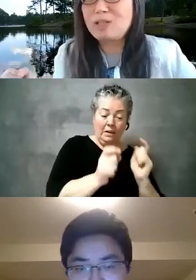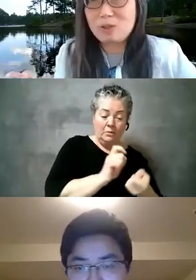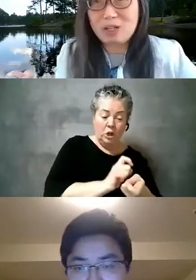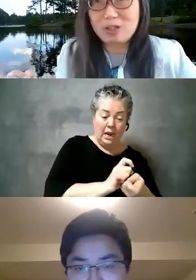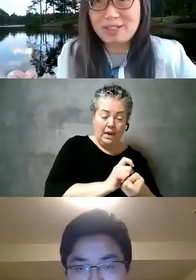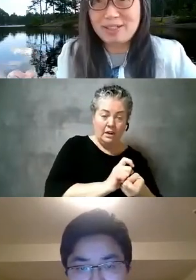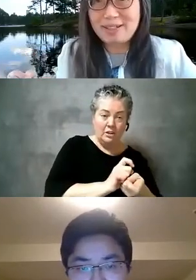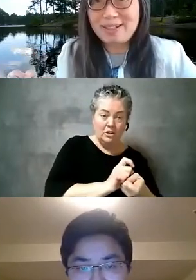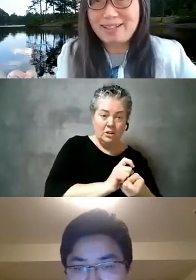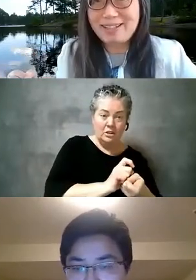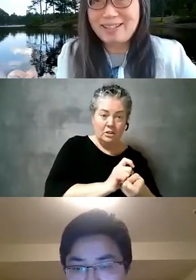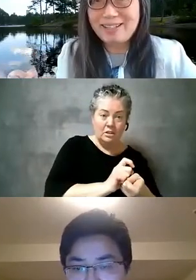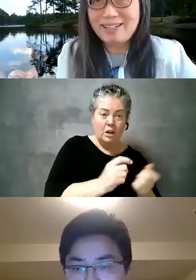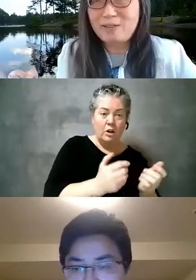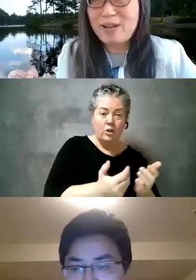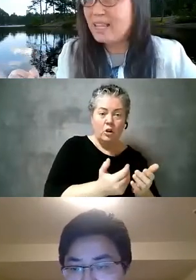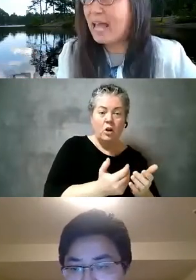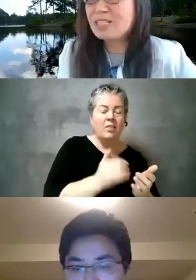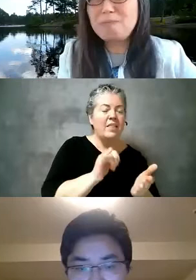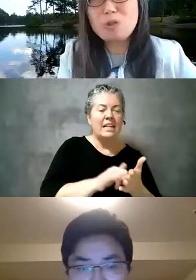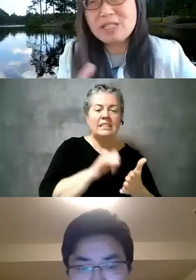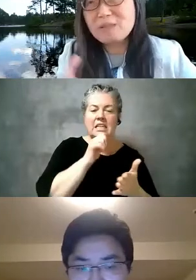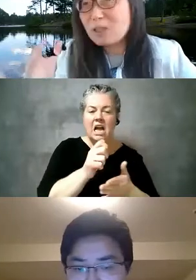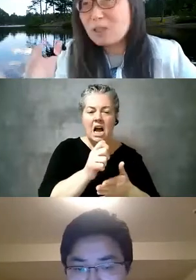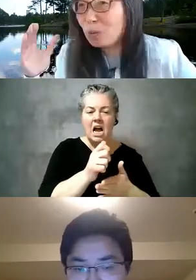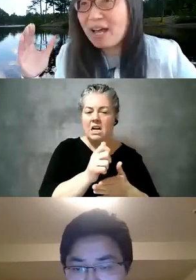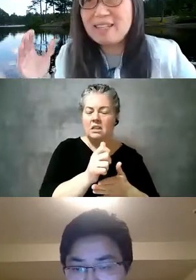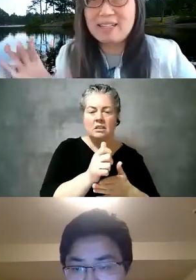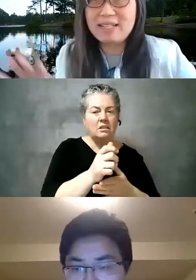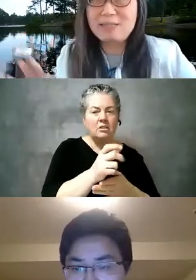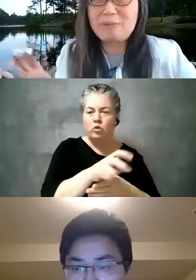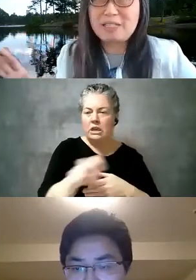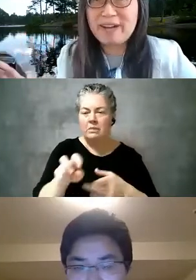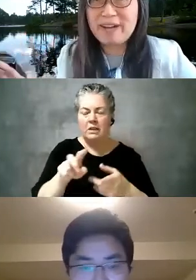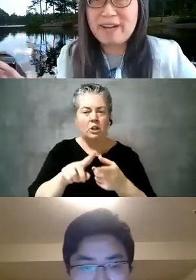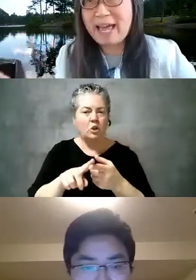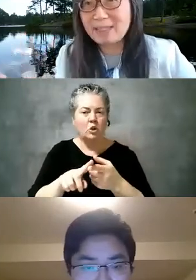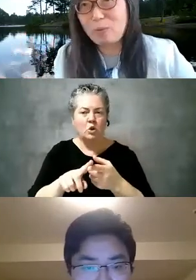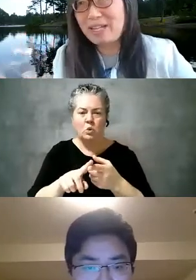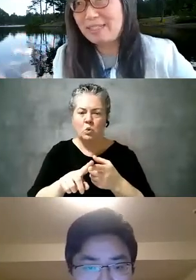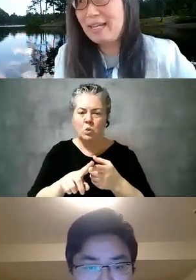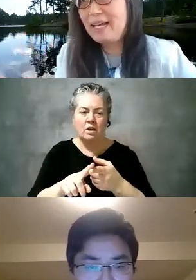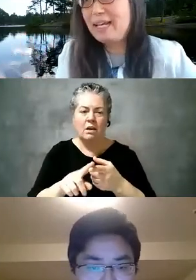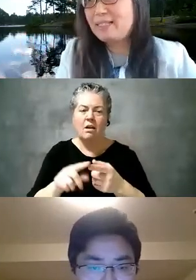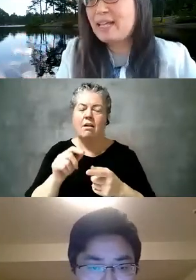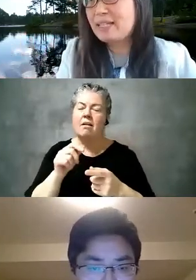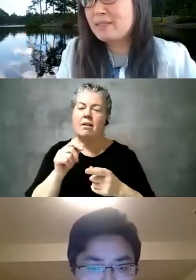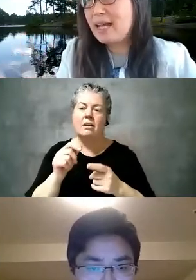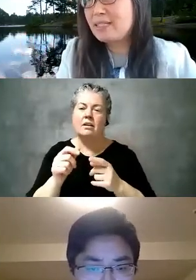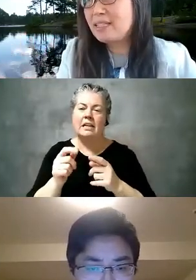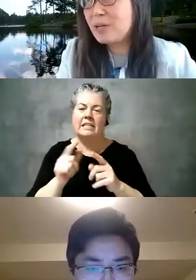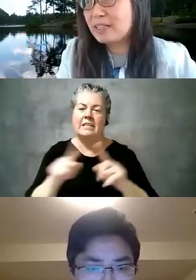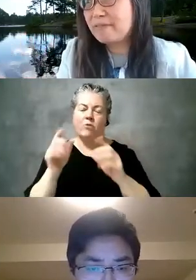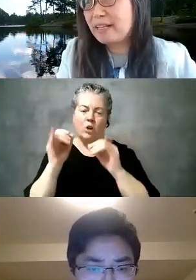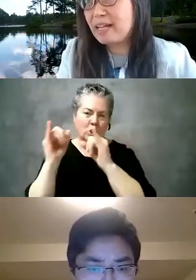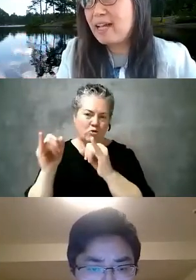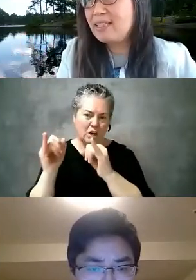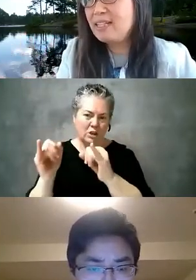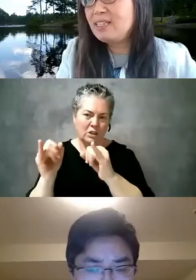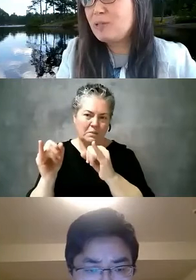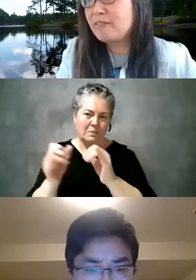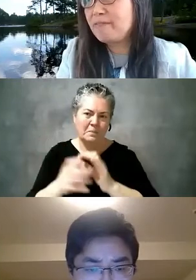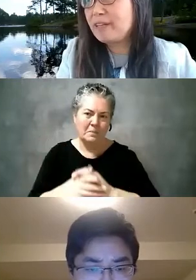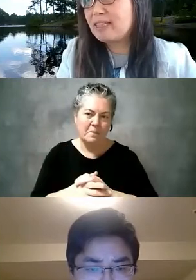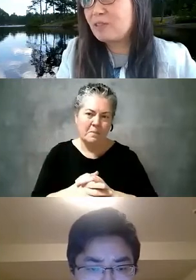through instruction, right? It has to be transmitted through other unspecified pathways. So that's a direct effect, and